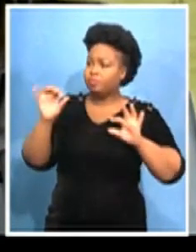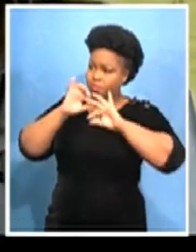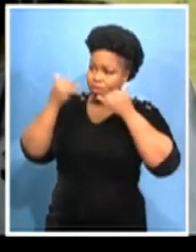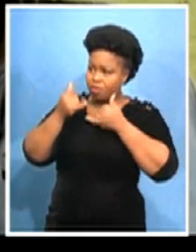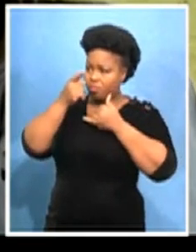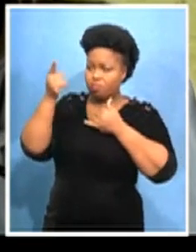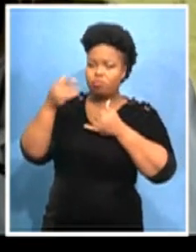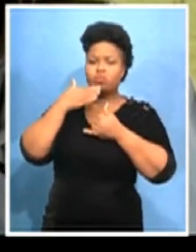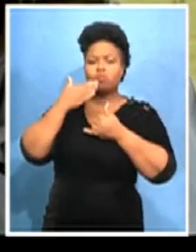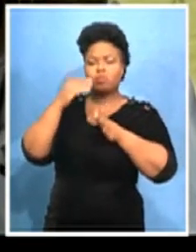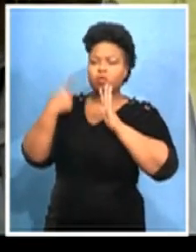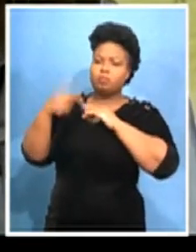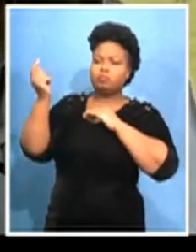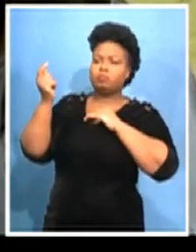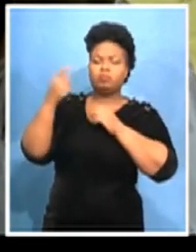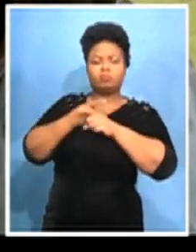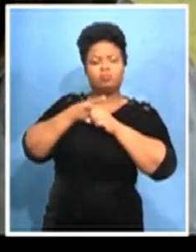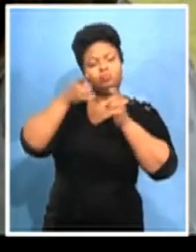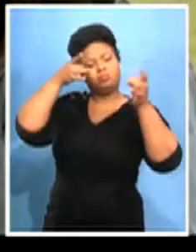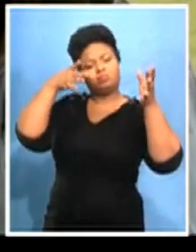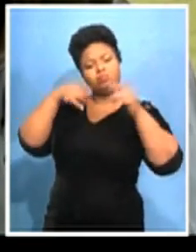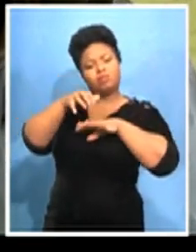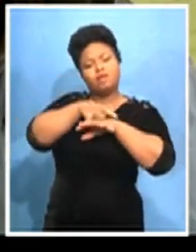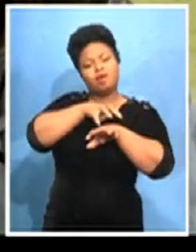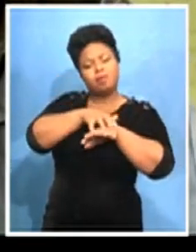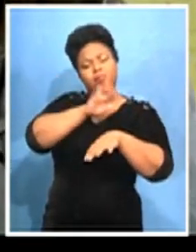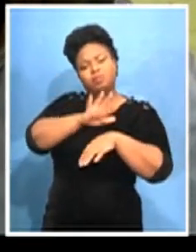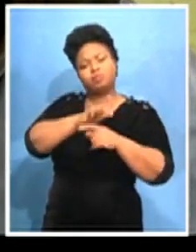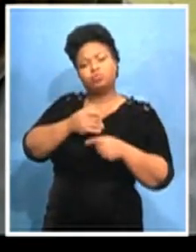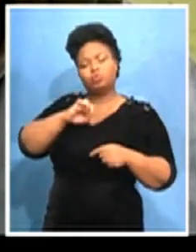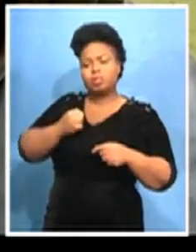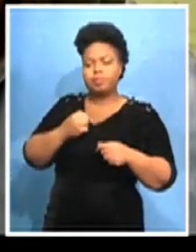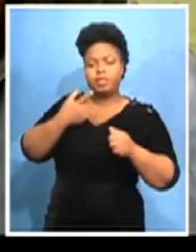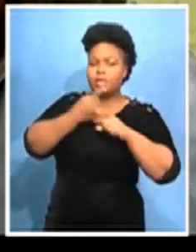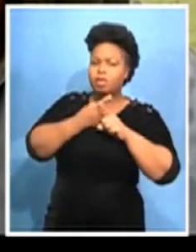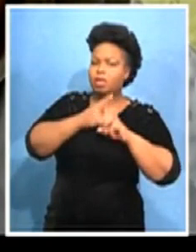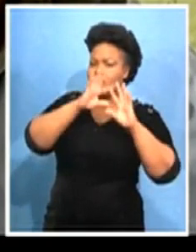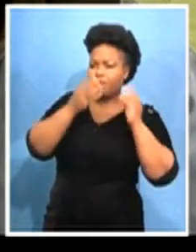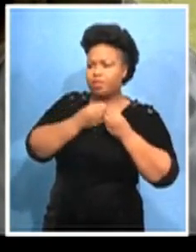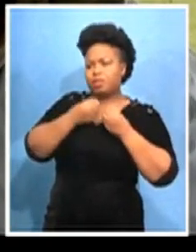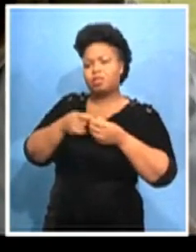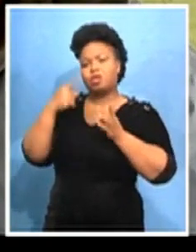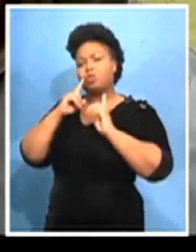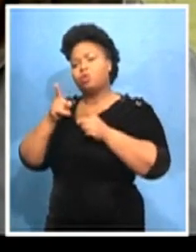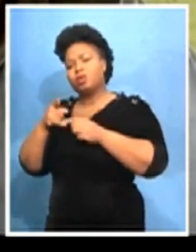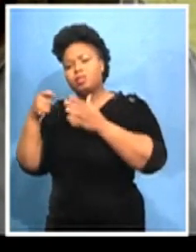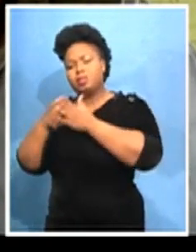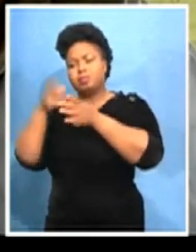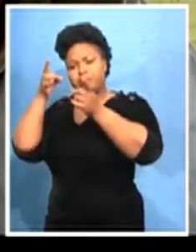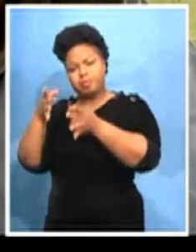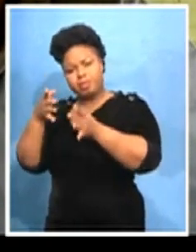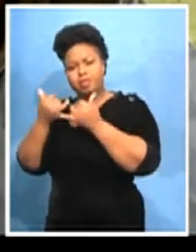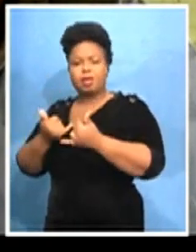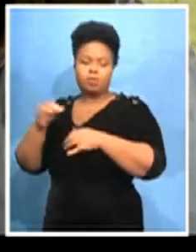hunting farms to restock the stock that they have. So it's a huge ripple effect that just keeps on going on and on and on,